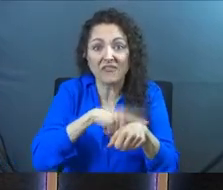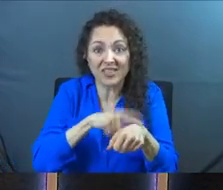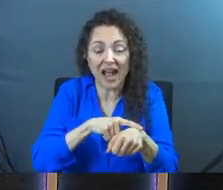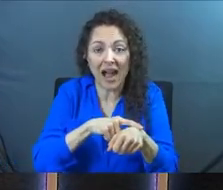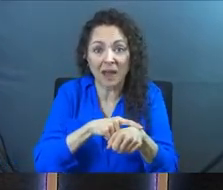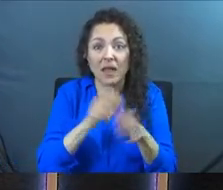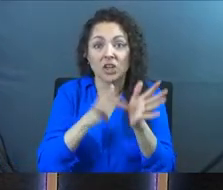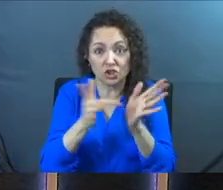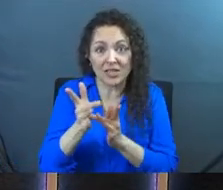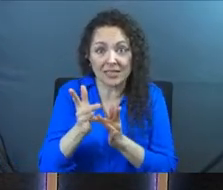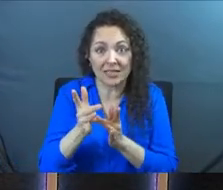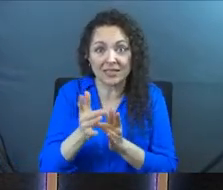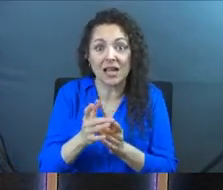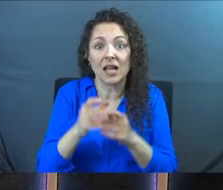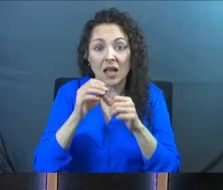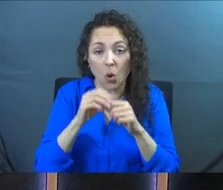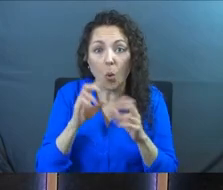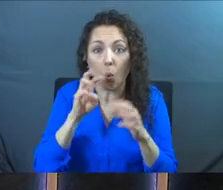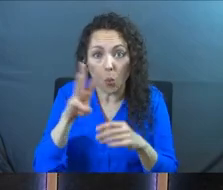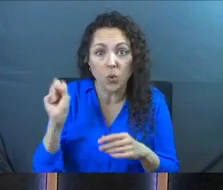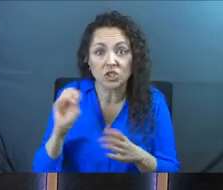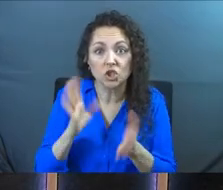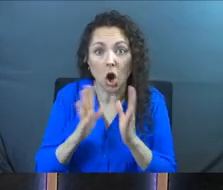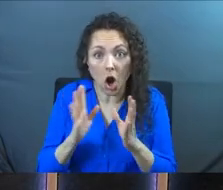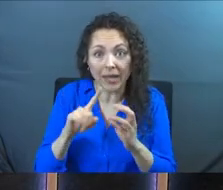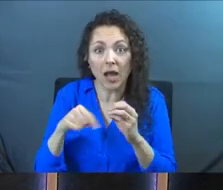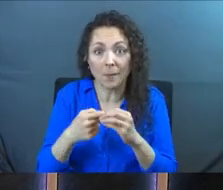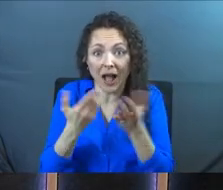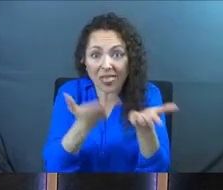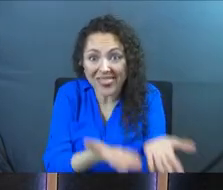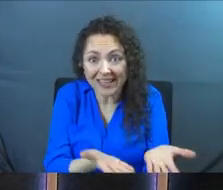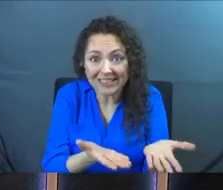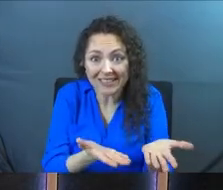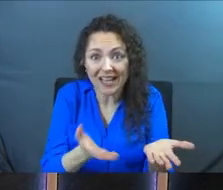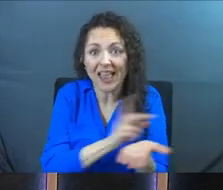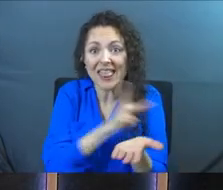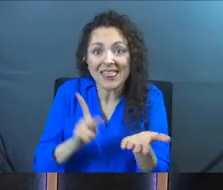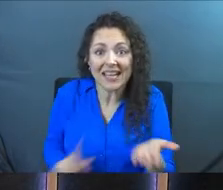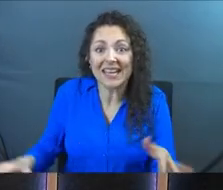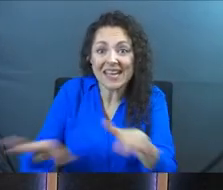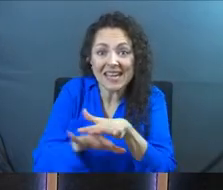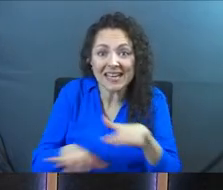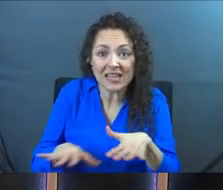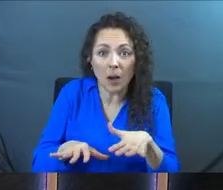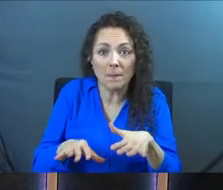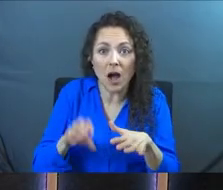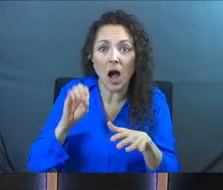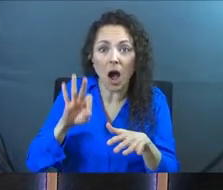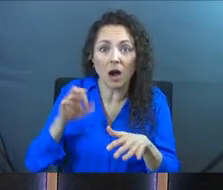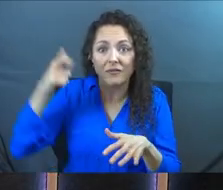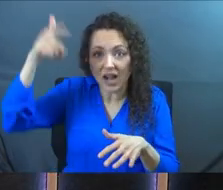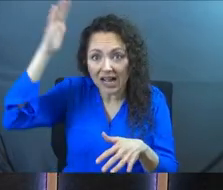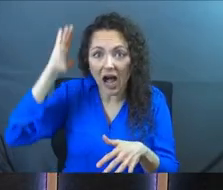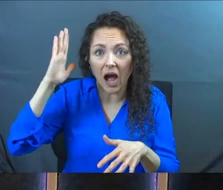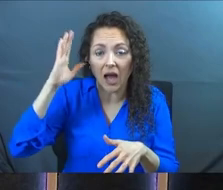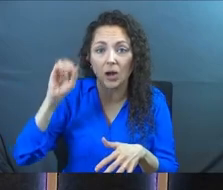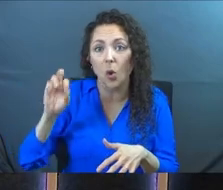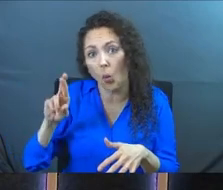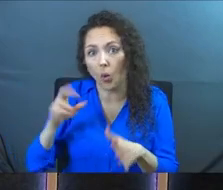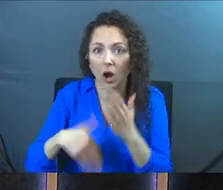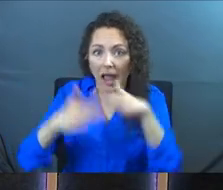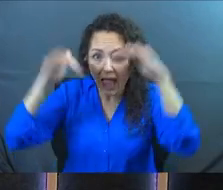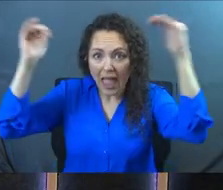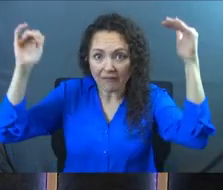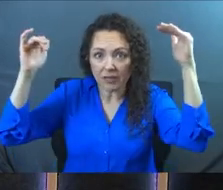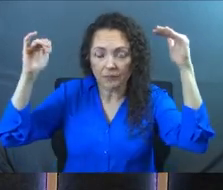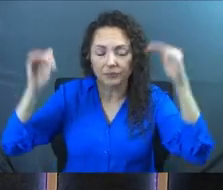of God or the kingdom of heaven. So this is a verse here. This is Matthew chapter 4, verse 23. And this is just like,